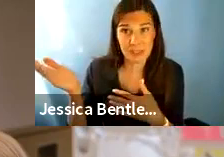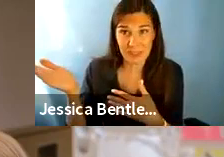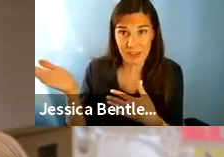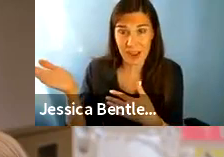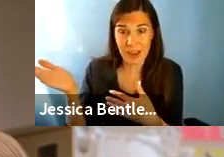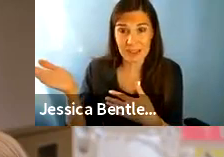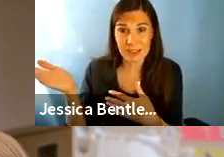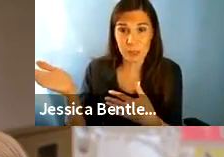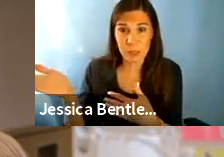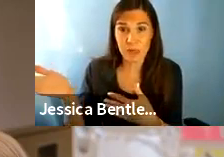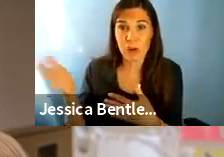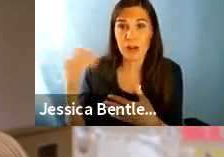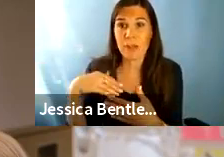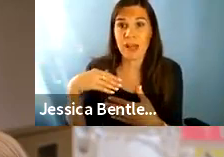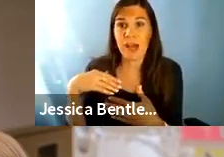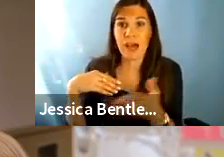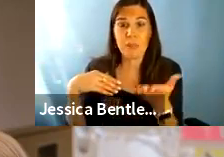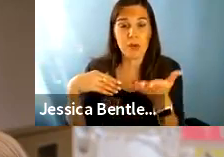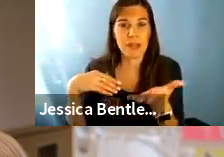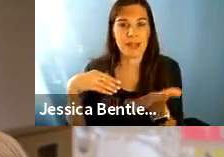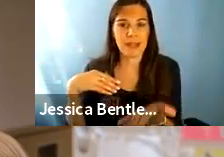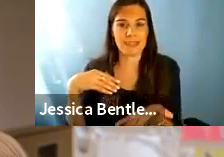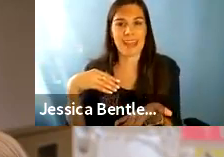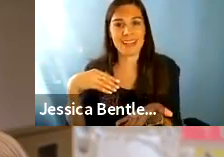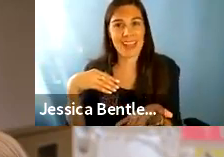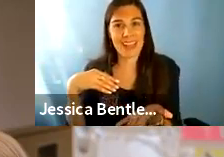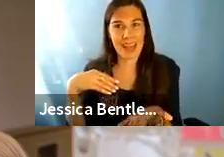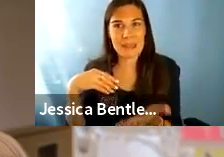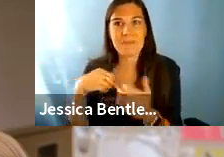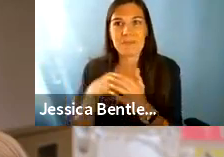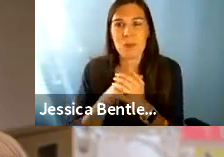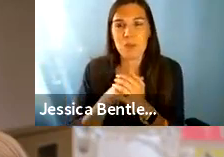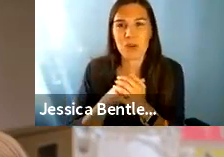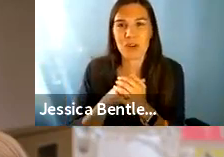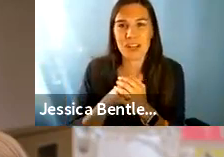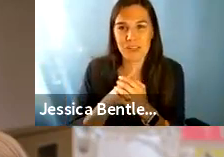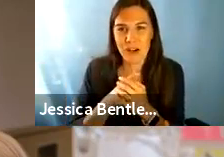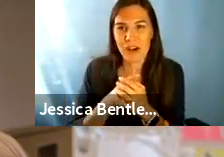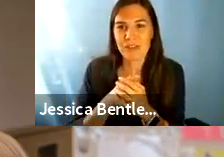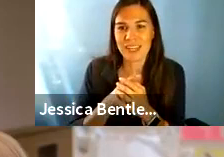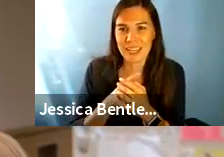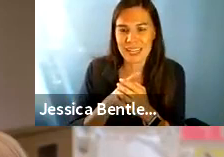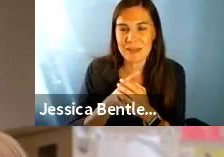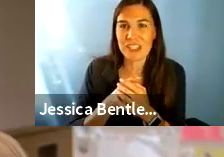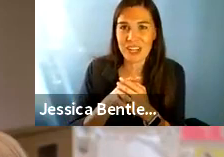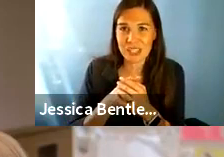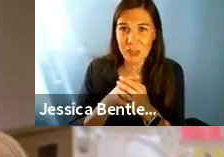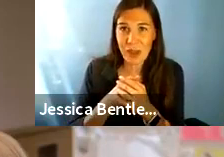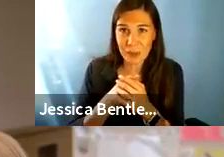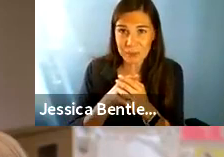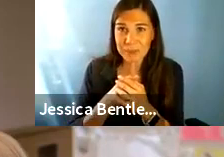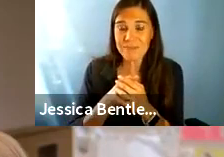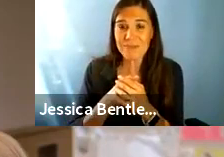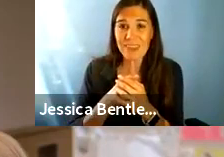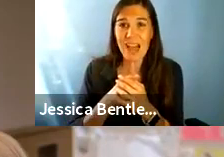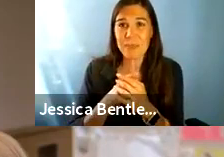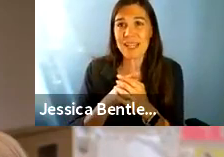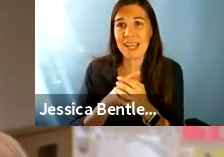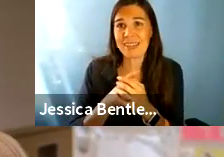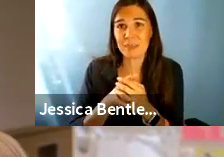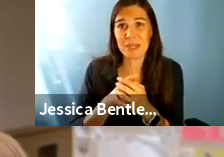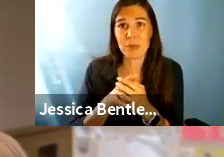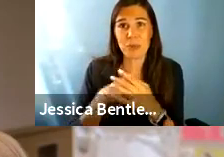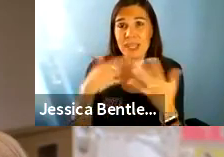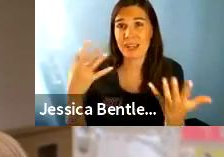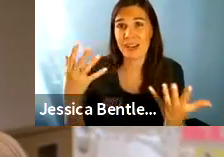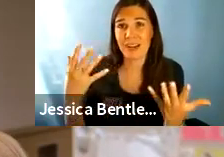They've gone to Long Island to perform. Both Alexa and Gabby were involved in Image as well. And